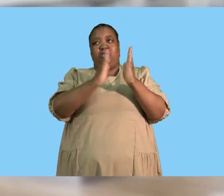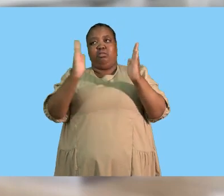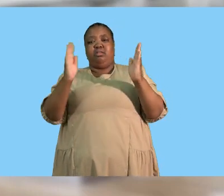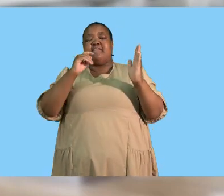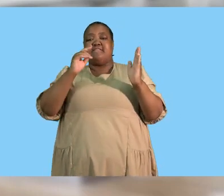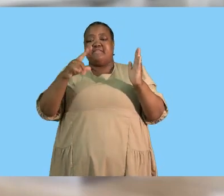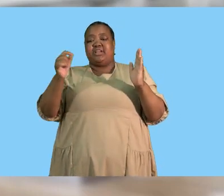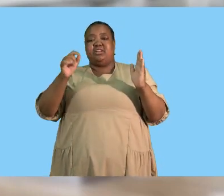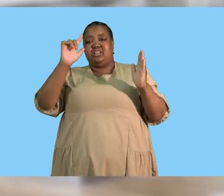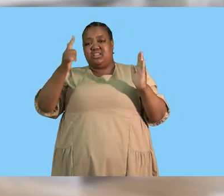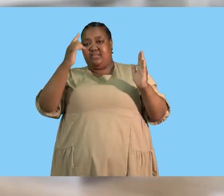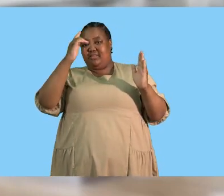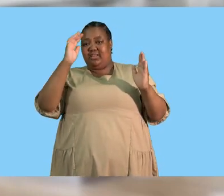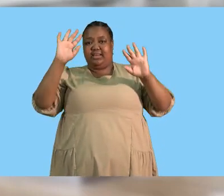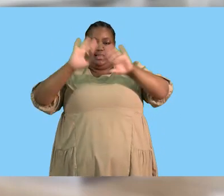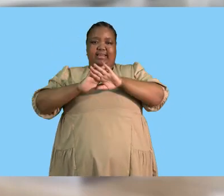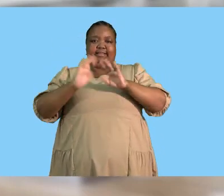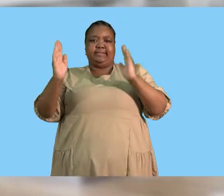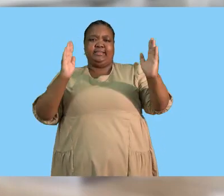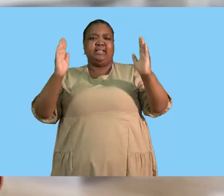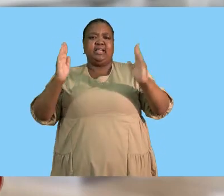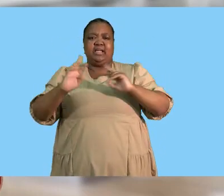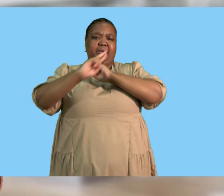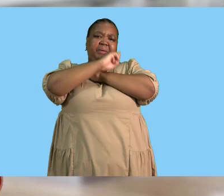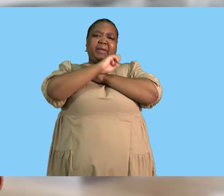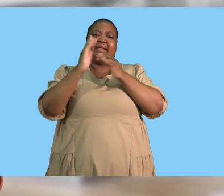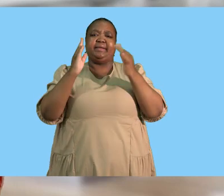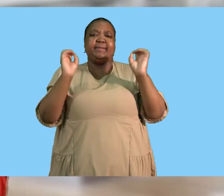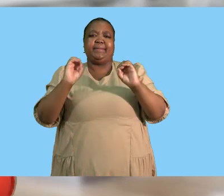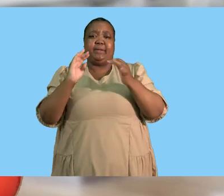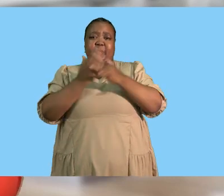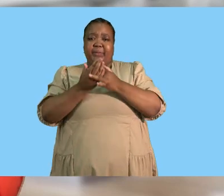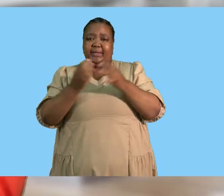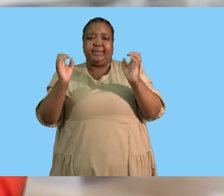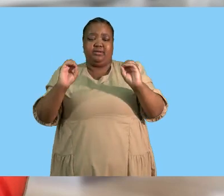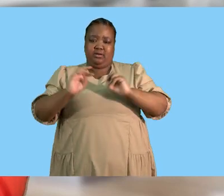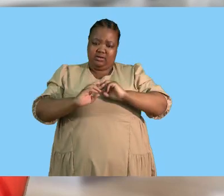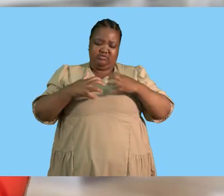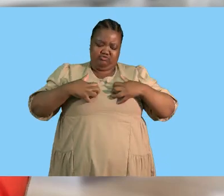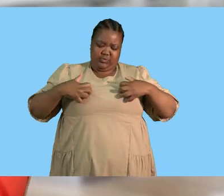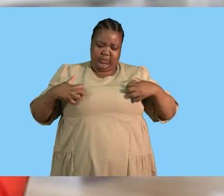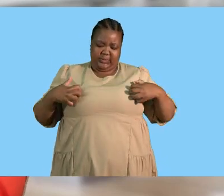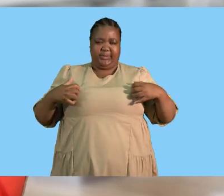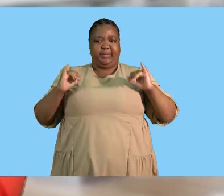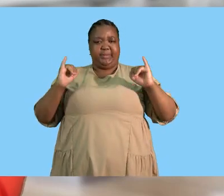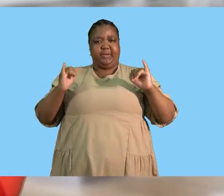p.m. and in that period of time you are not given a time to rest. This will definitely cause stress.